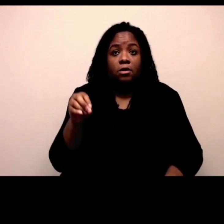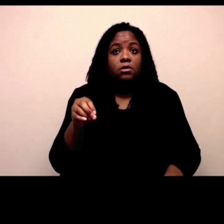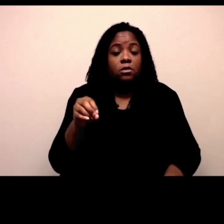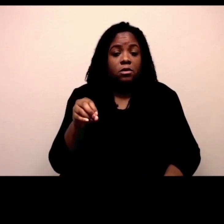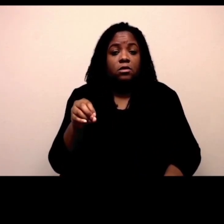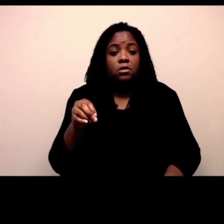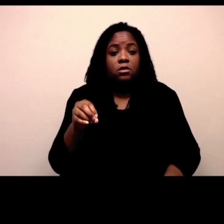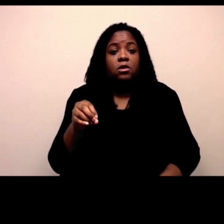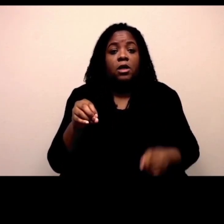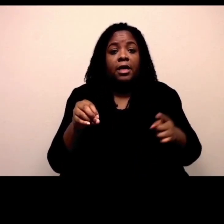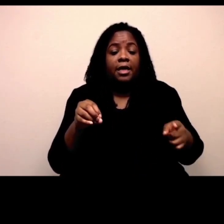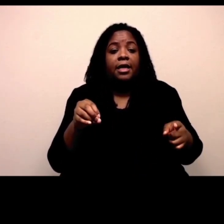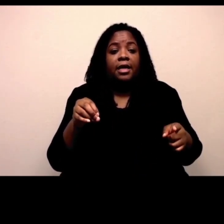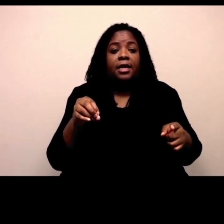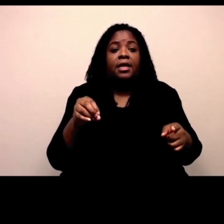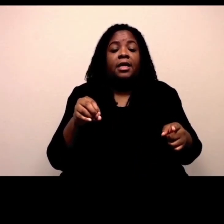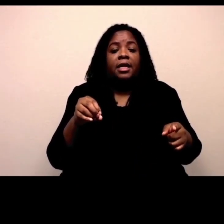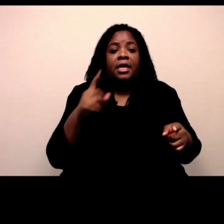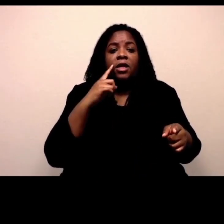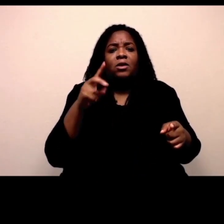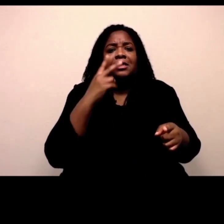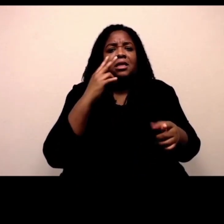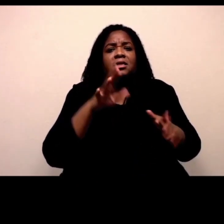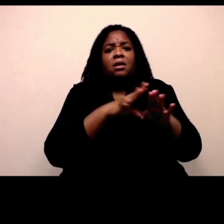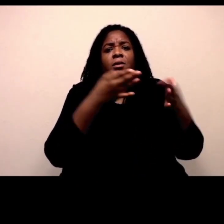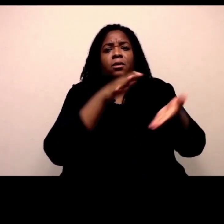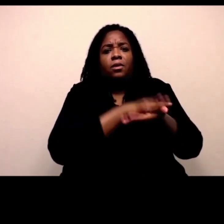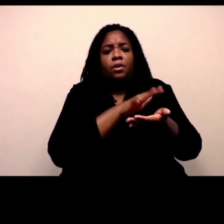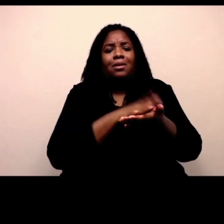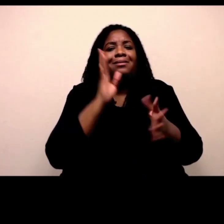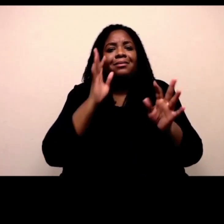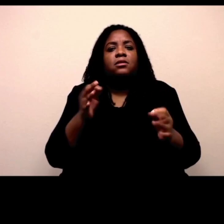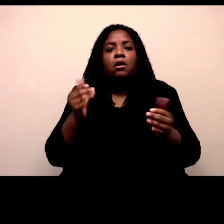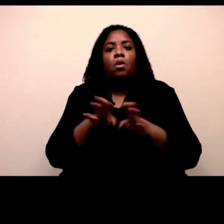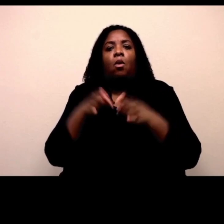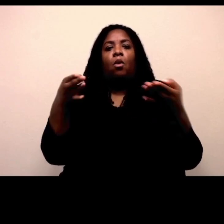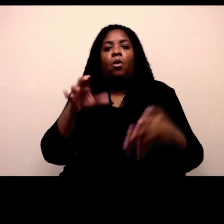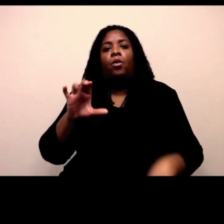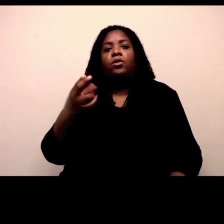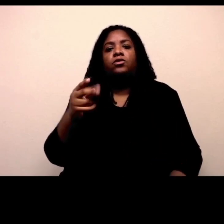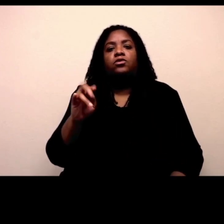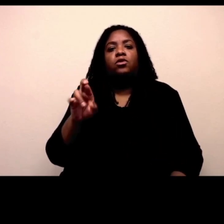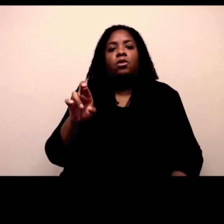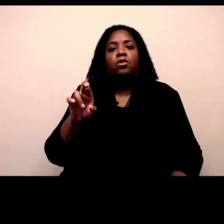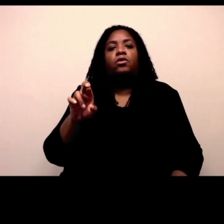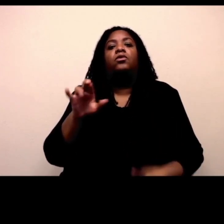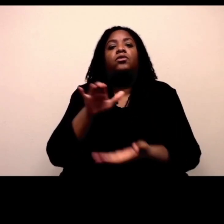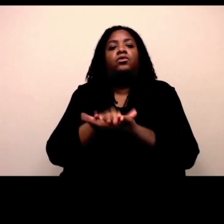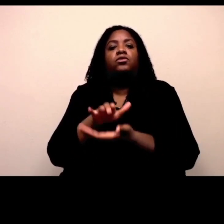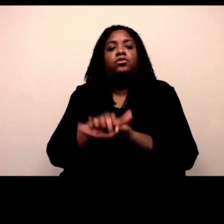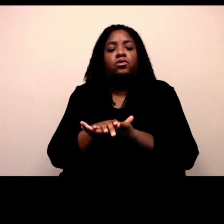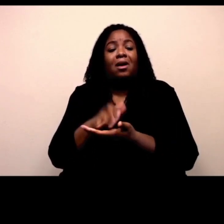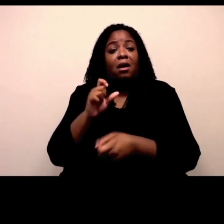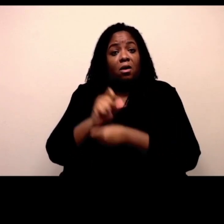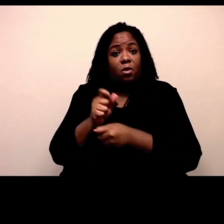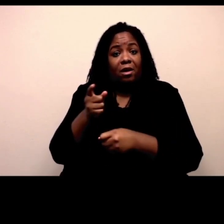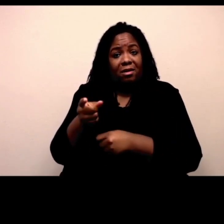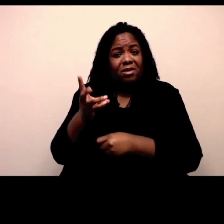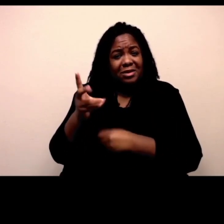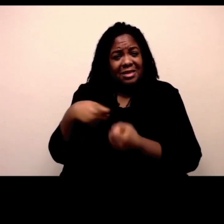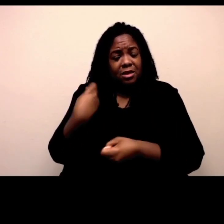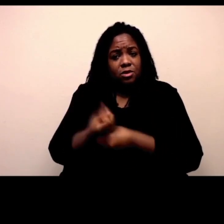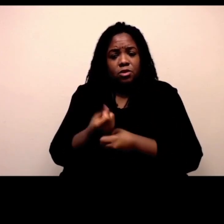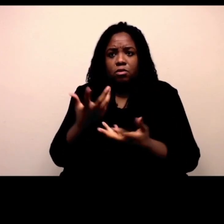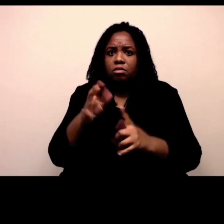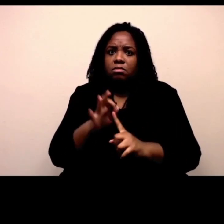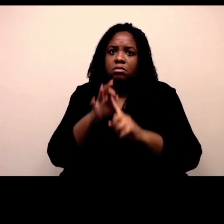students are being failed by Portland public schools, open up a charter school. I worked there for 6 years. It was really unique just because it was